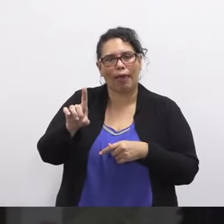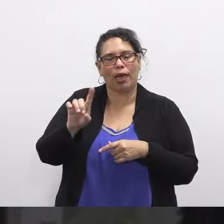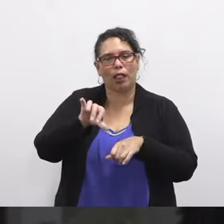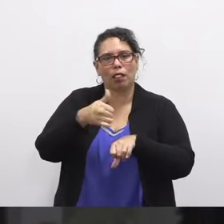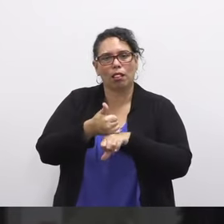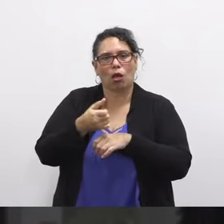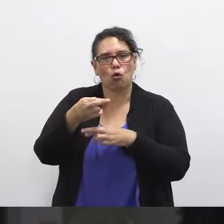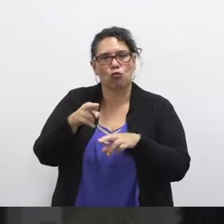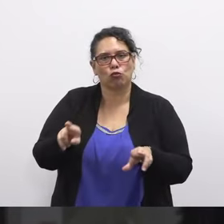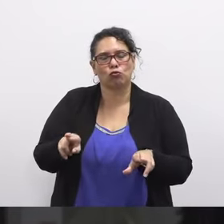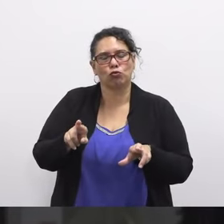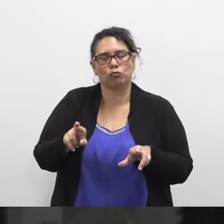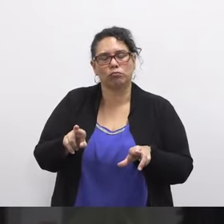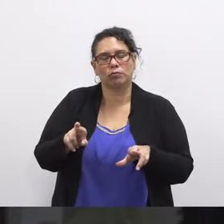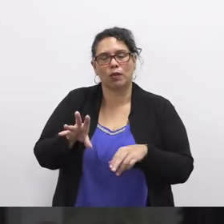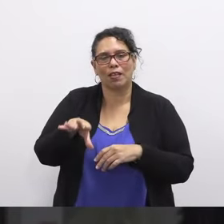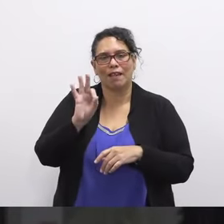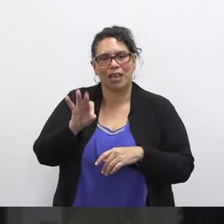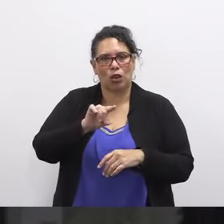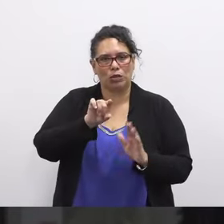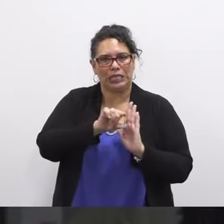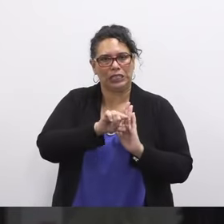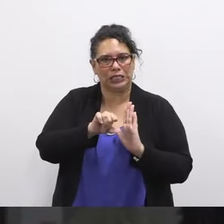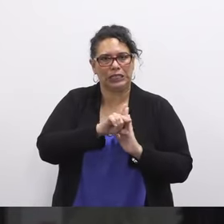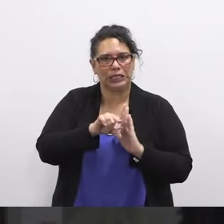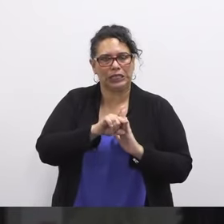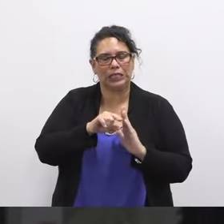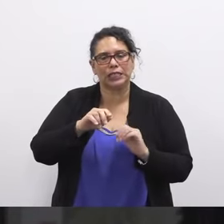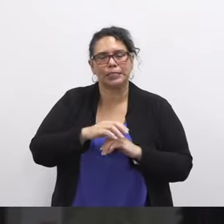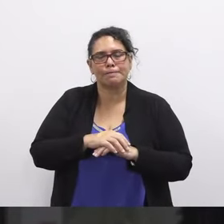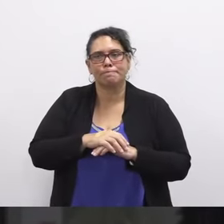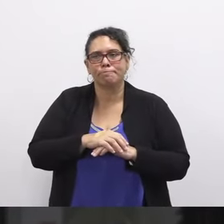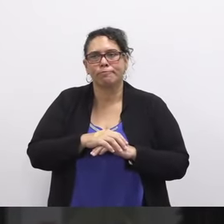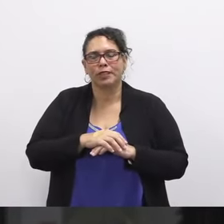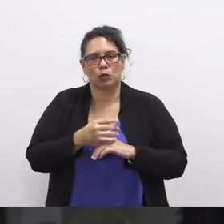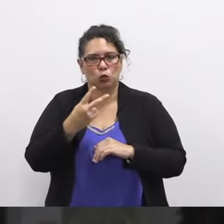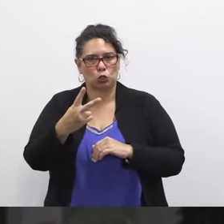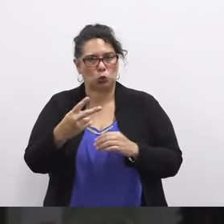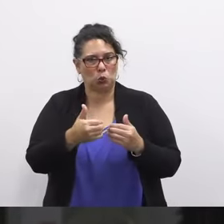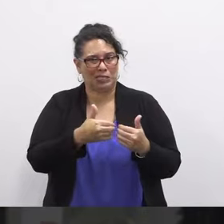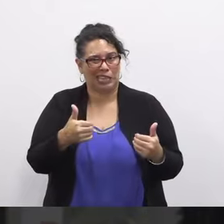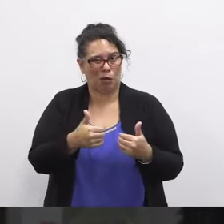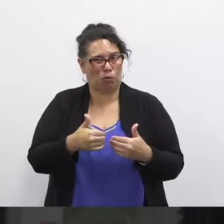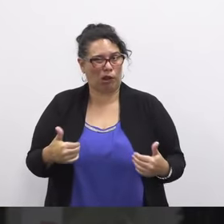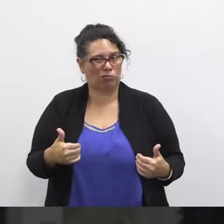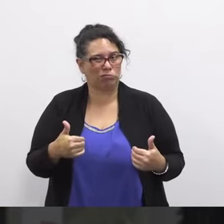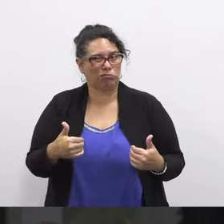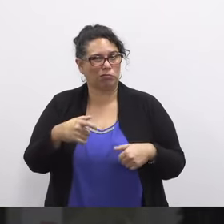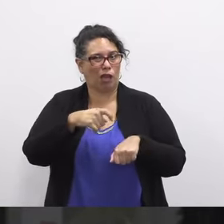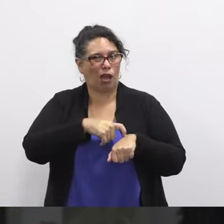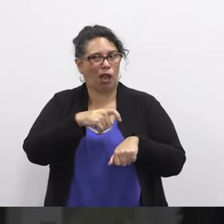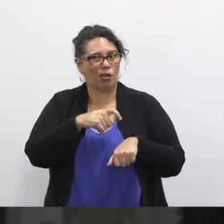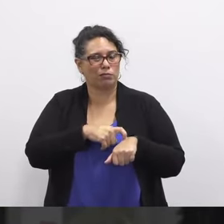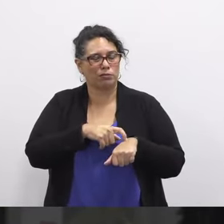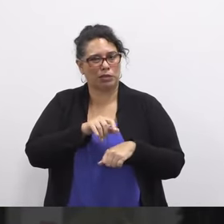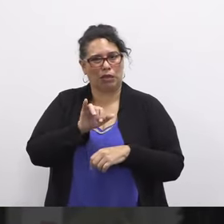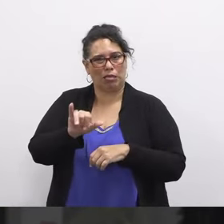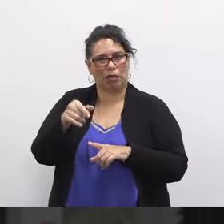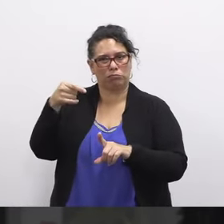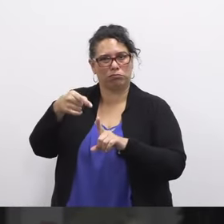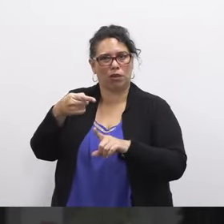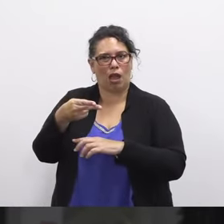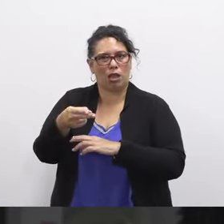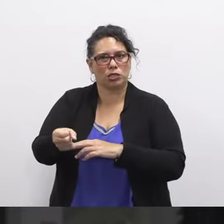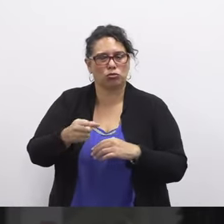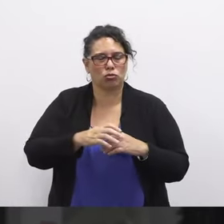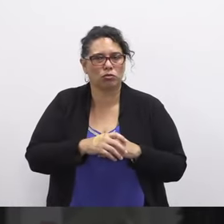High School. And apparently this teenager was accused of two separate incidents at different Loudoun County high schools. And I think this